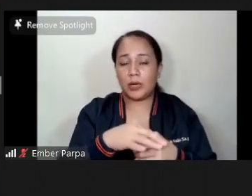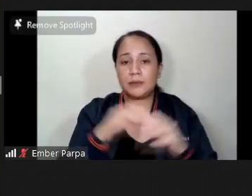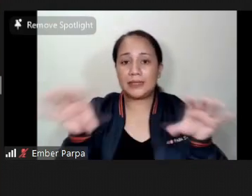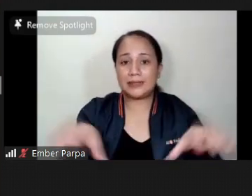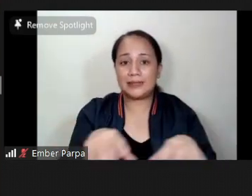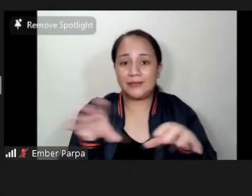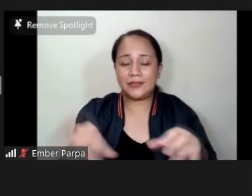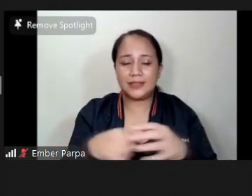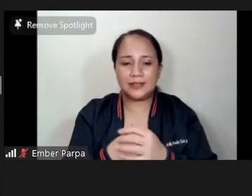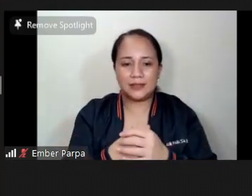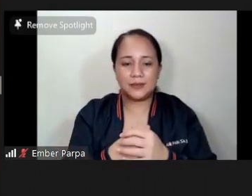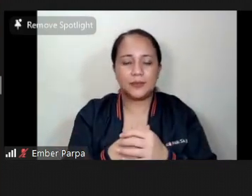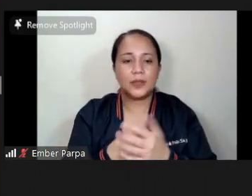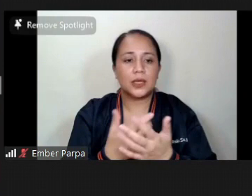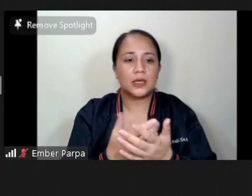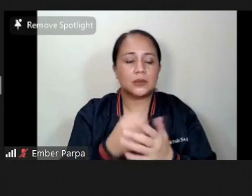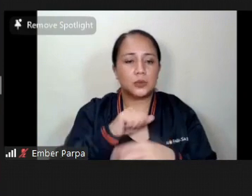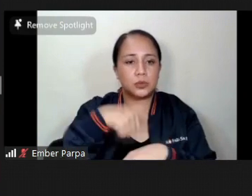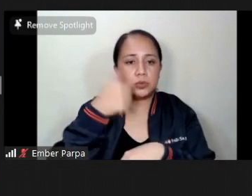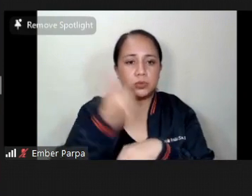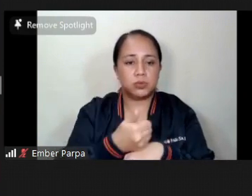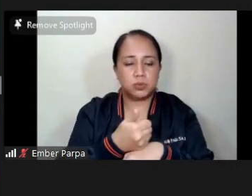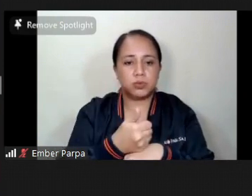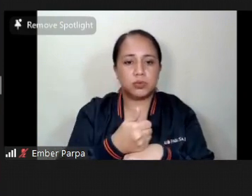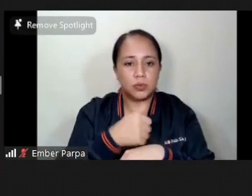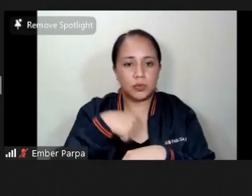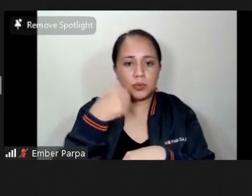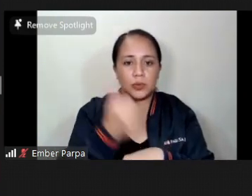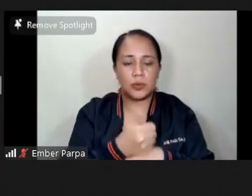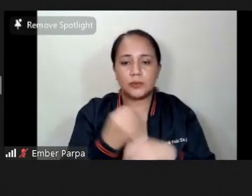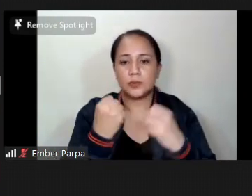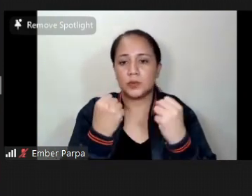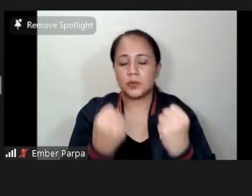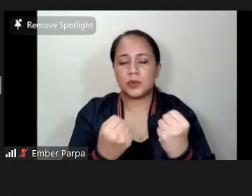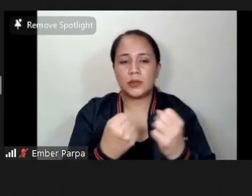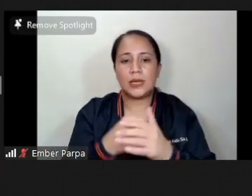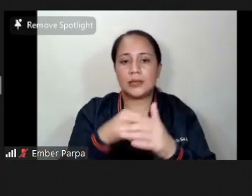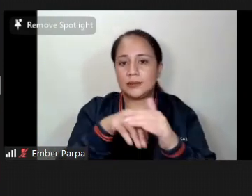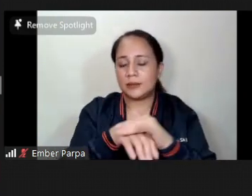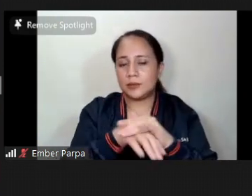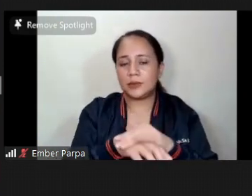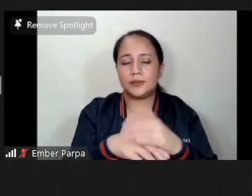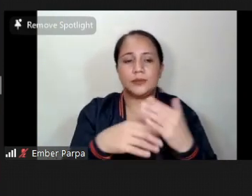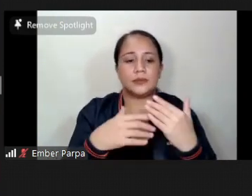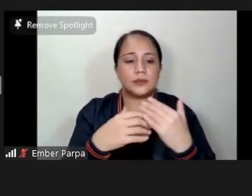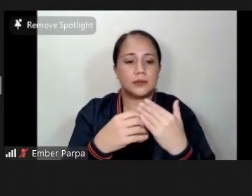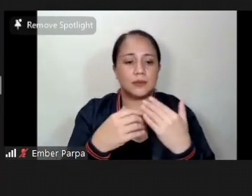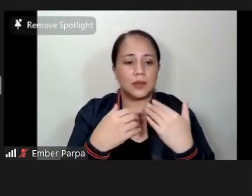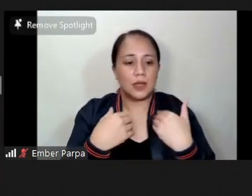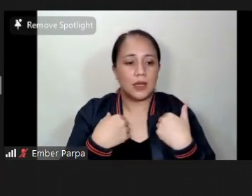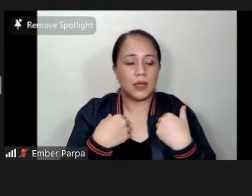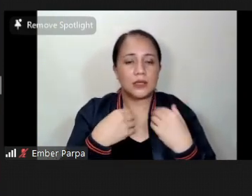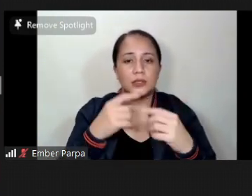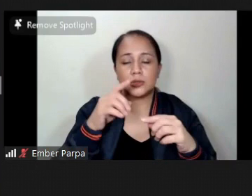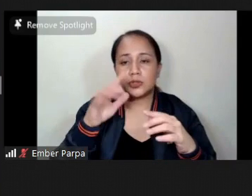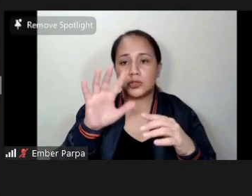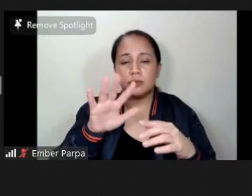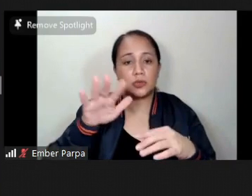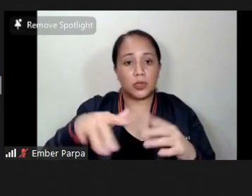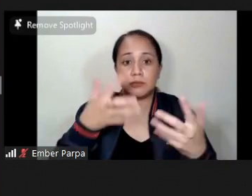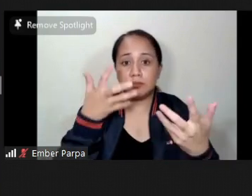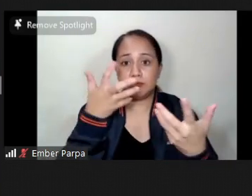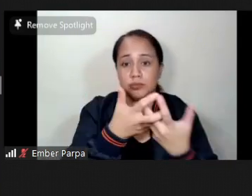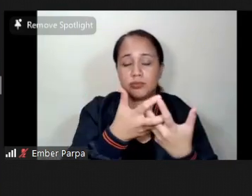activities po. Establishment or strengthening of accessible helpliness or child-friendly